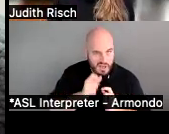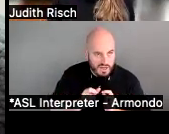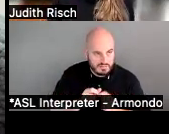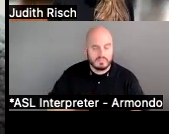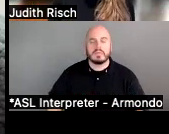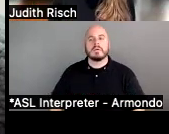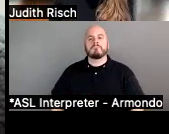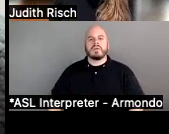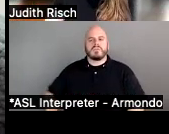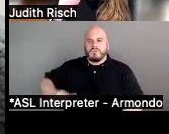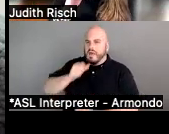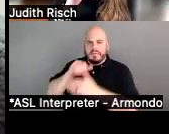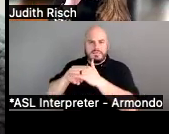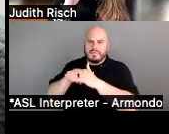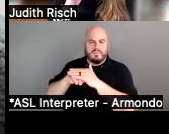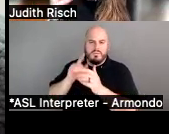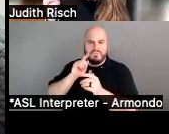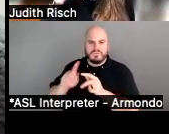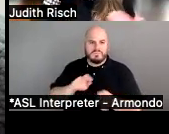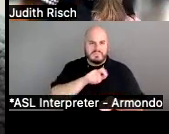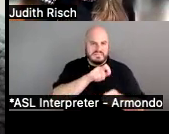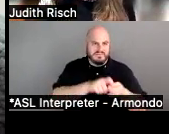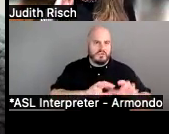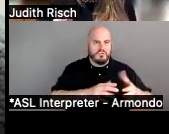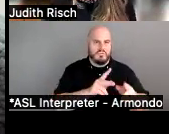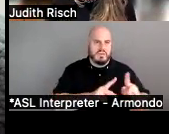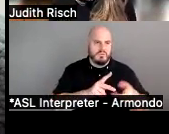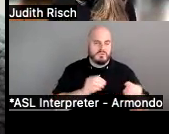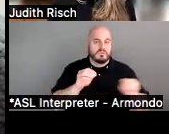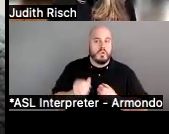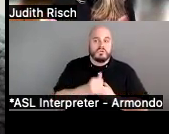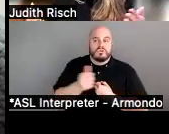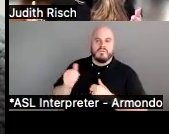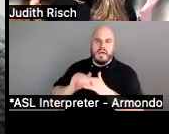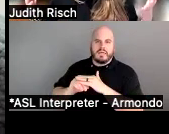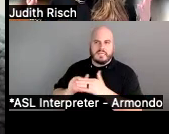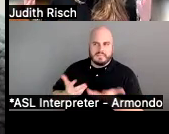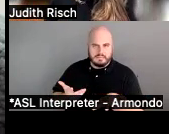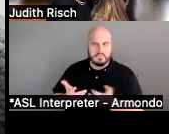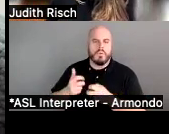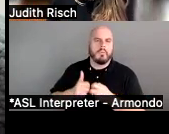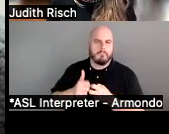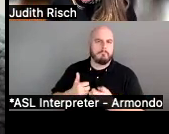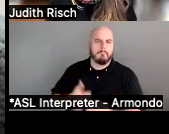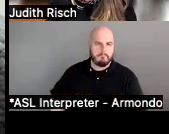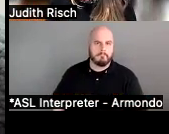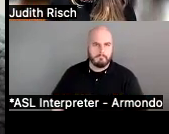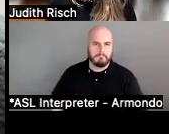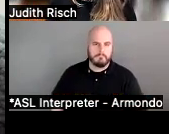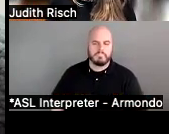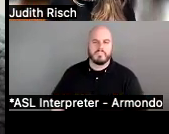then inaccessible to a certain class of people, and there's no alternative access provided. So it's something to think